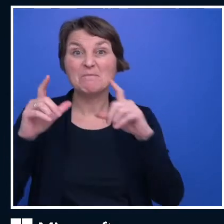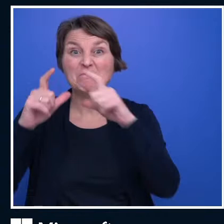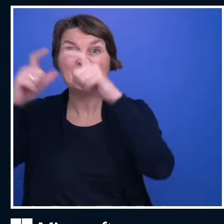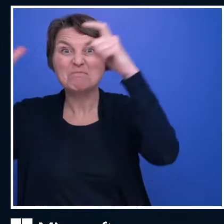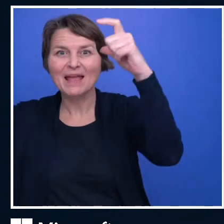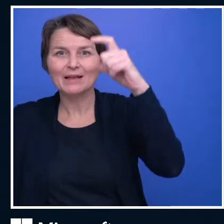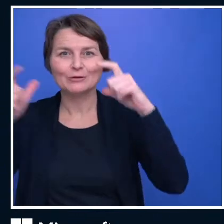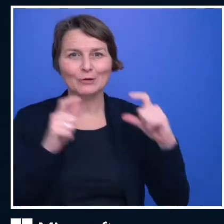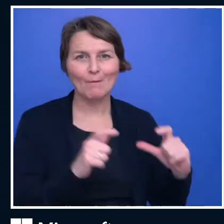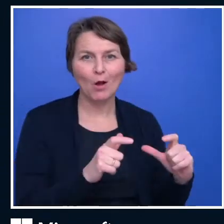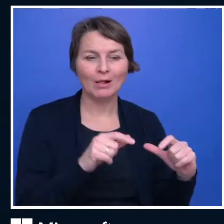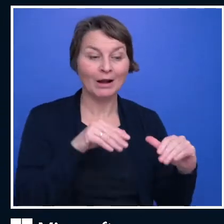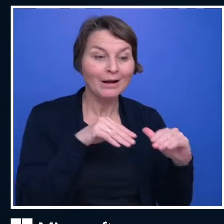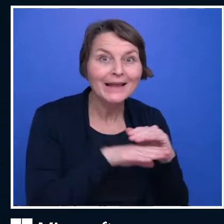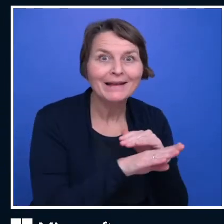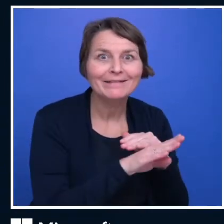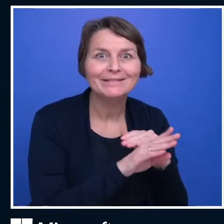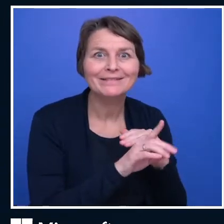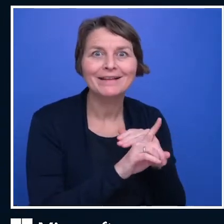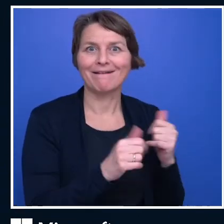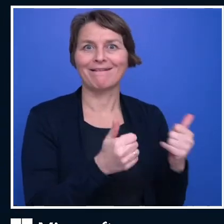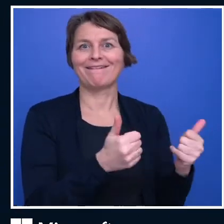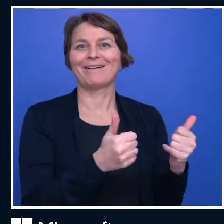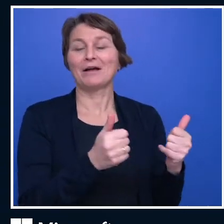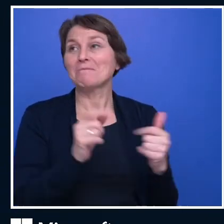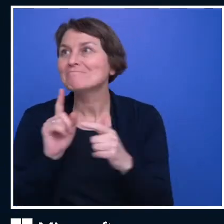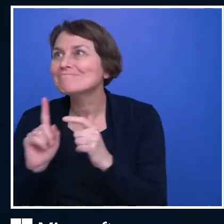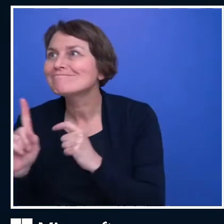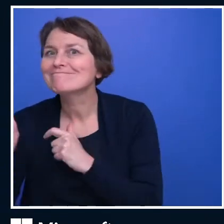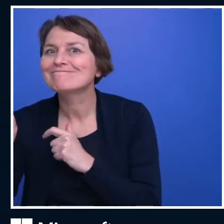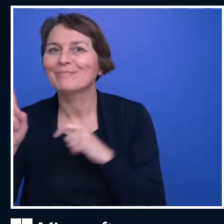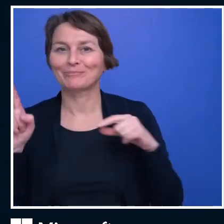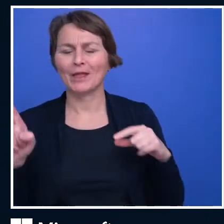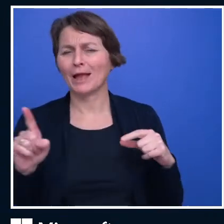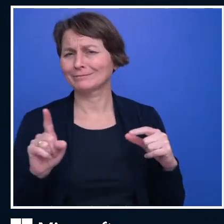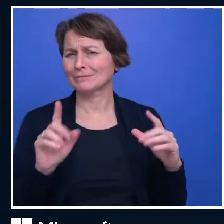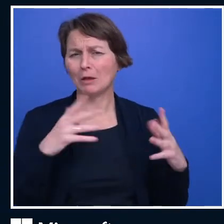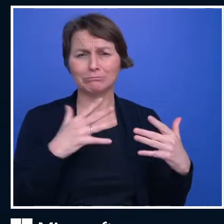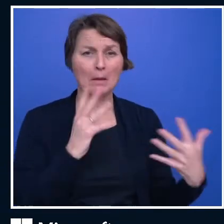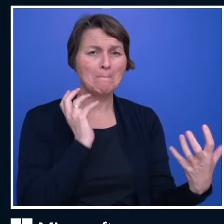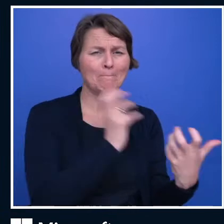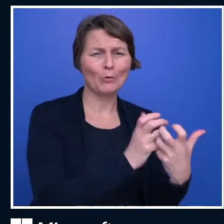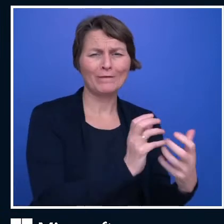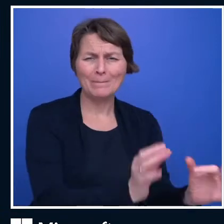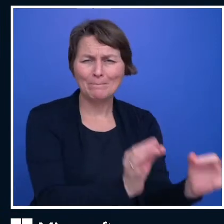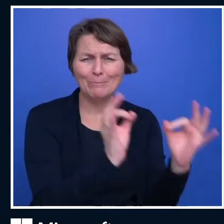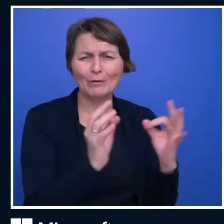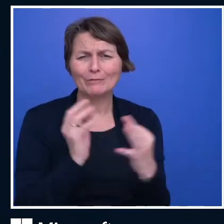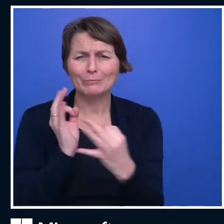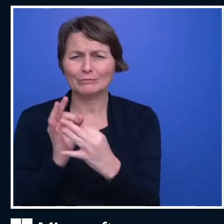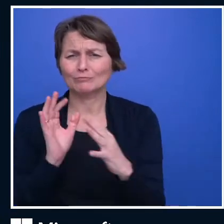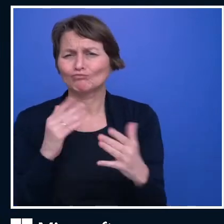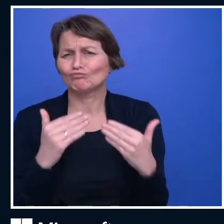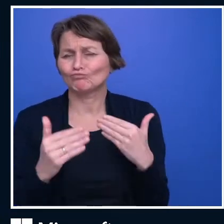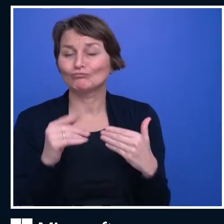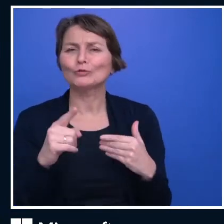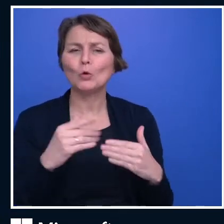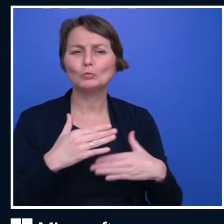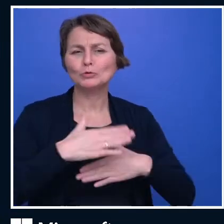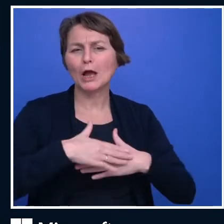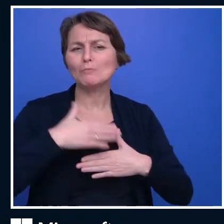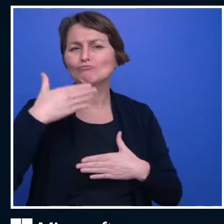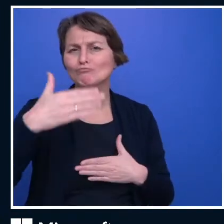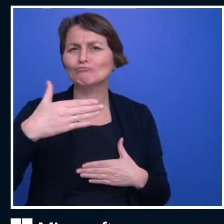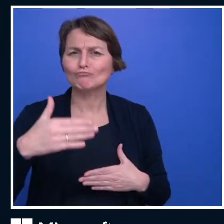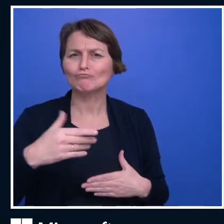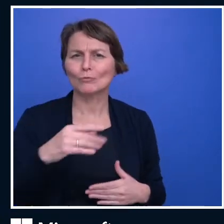And even if it's not the perfect fit for you, like that's okay. You have plenty of time left. Plenty of future left in your career